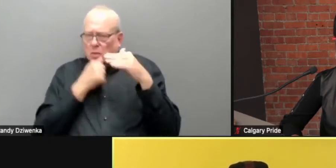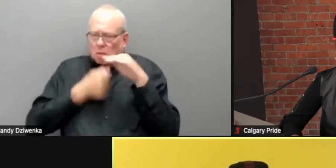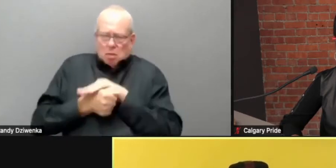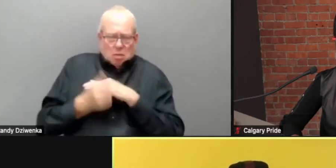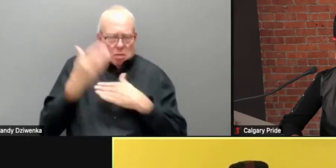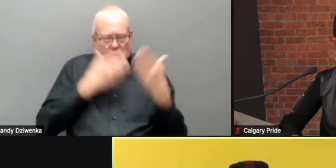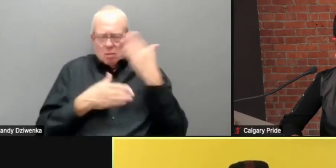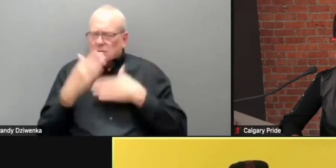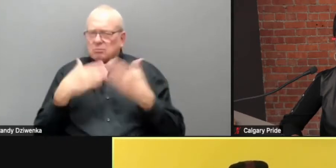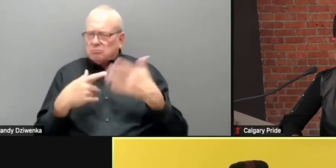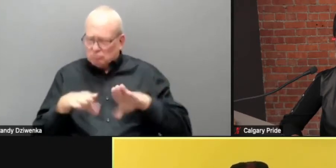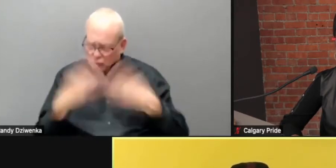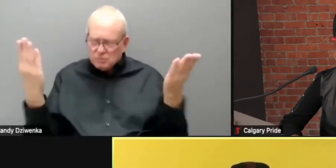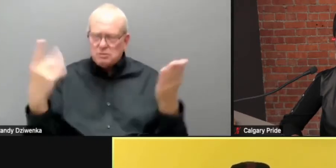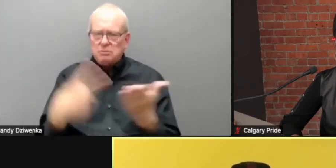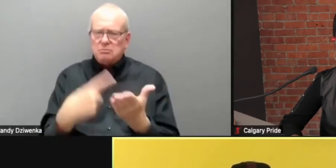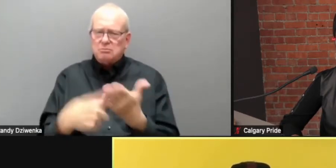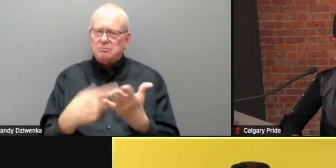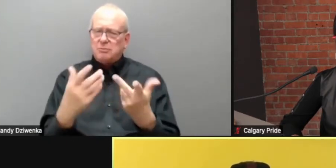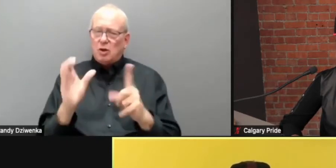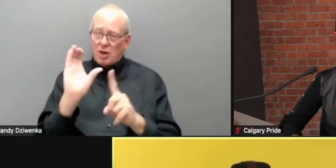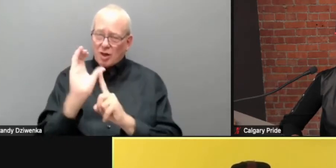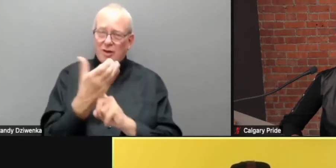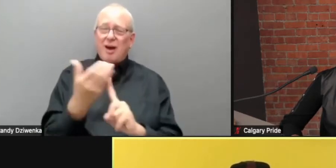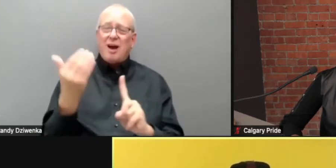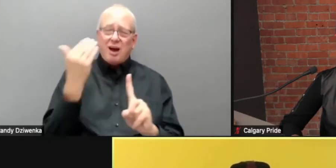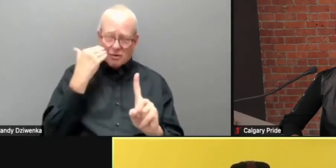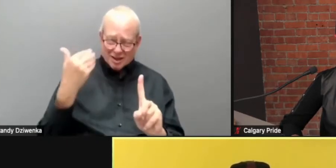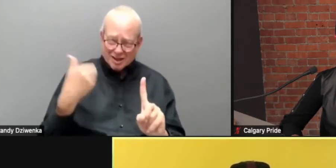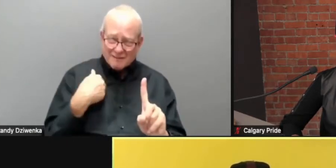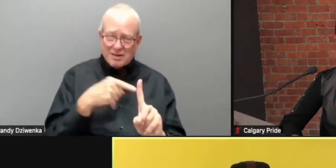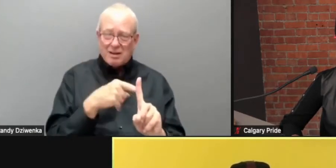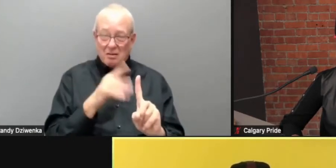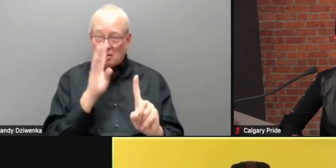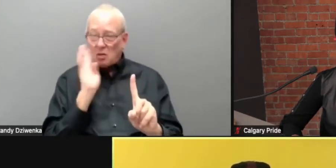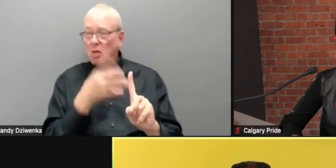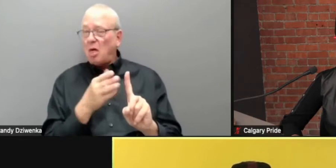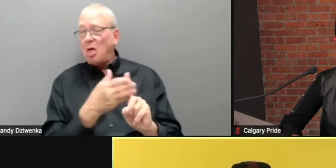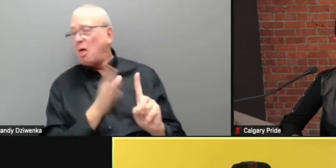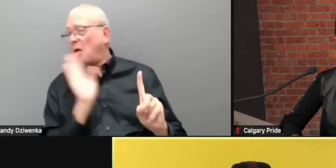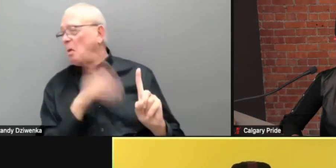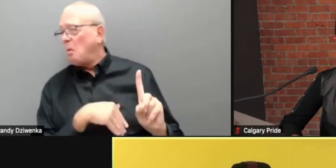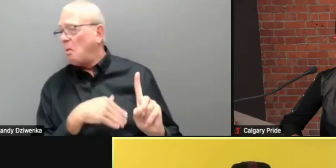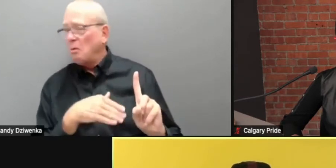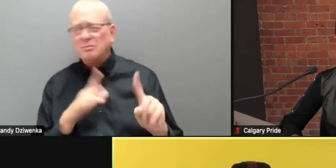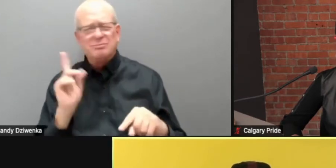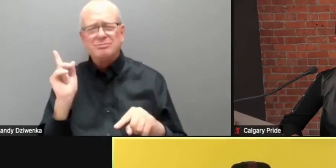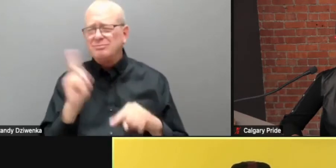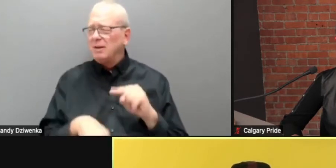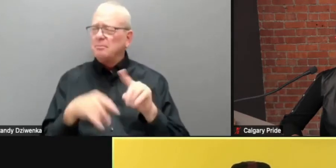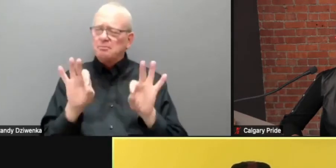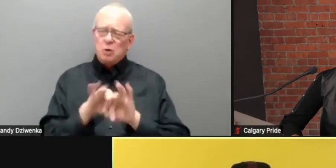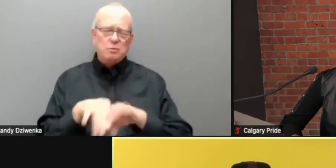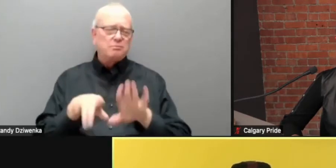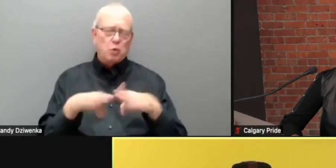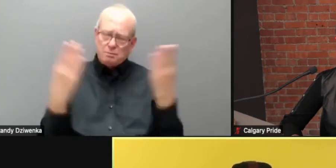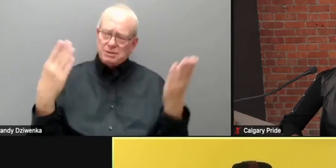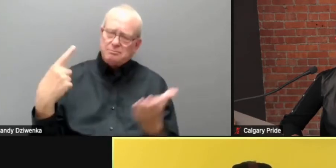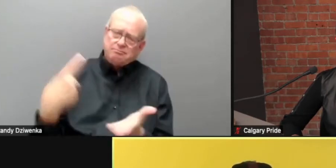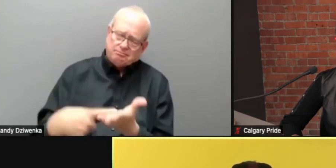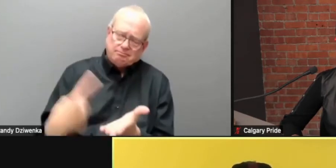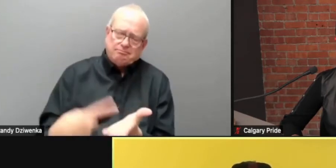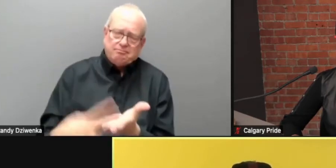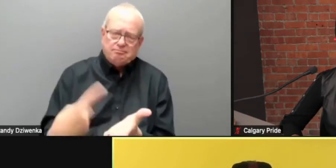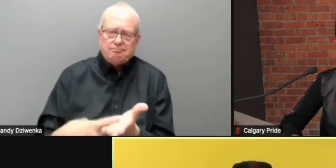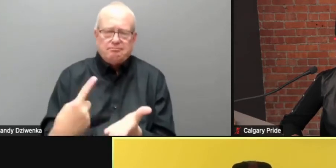but we just fail to accept it. And if I talk about India, I call myself that we are a land of Kama